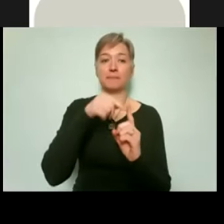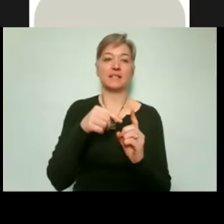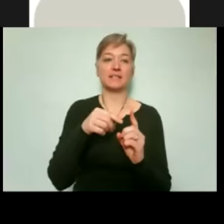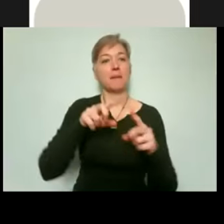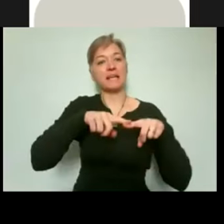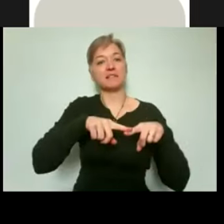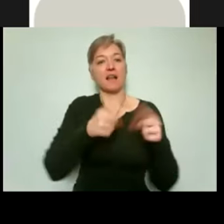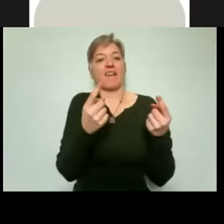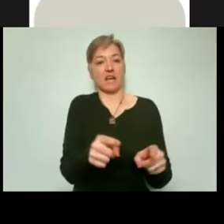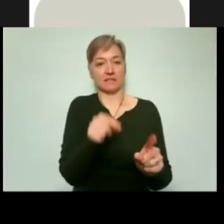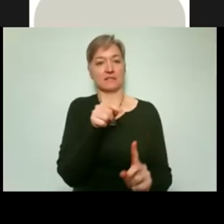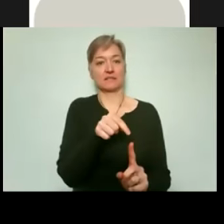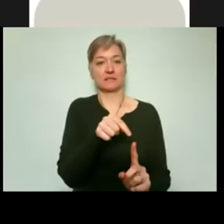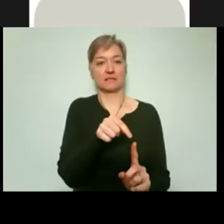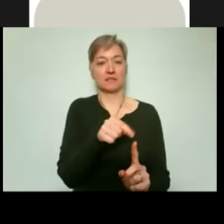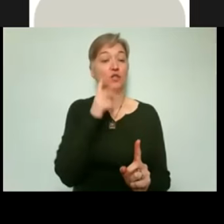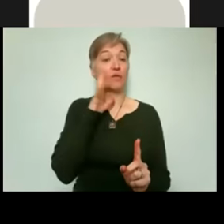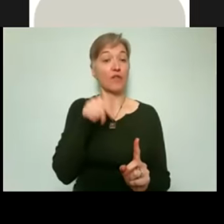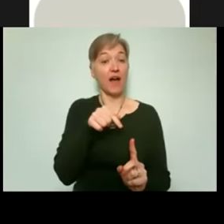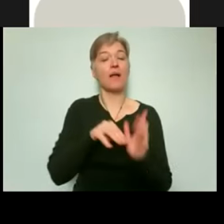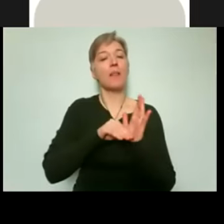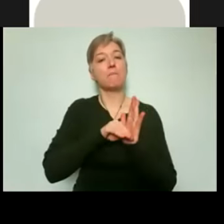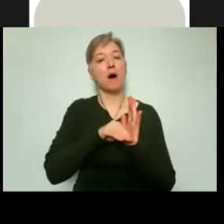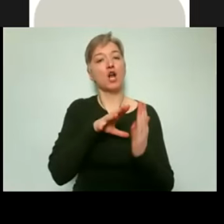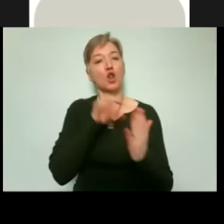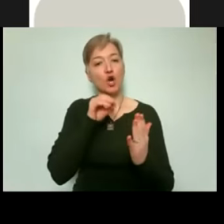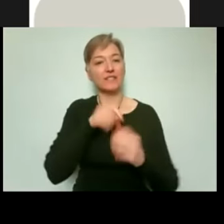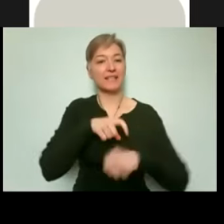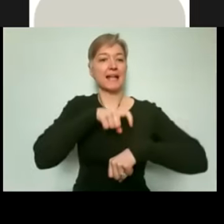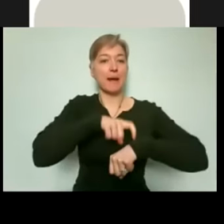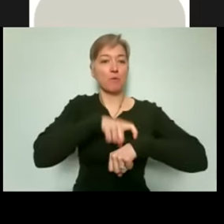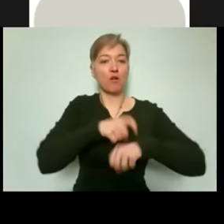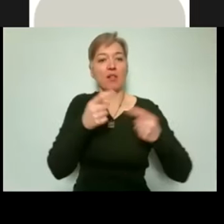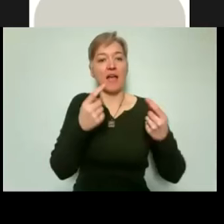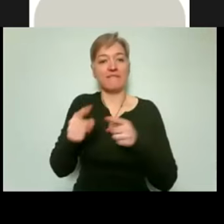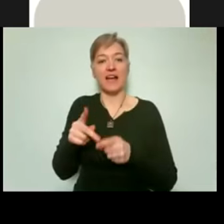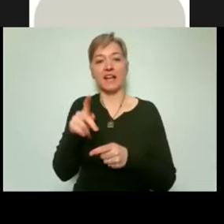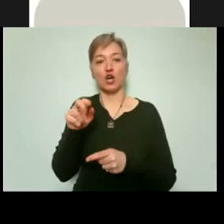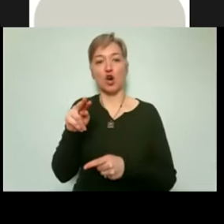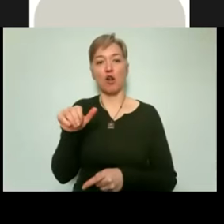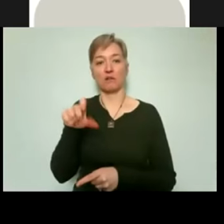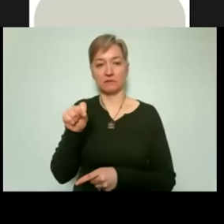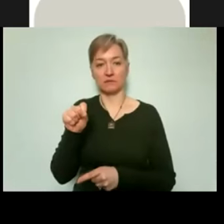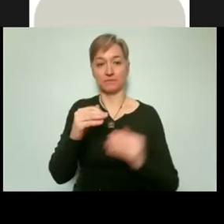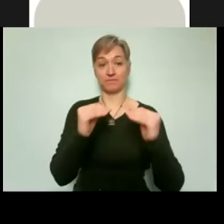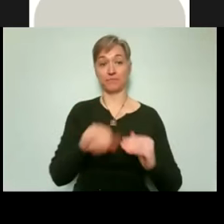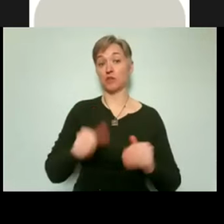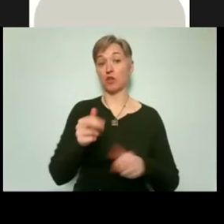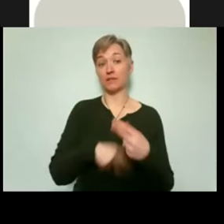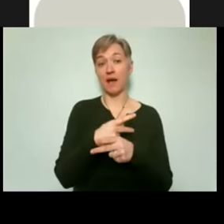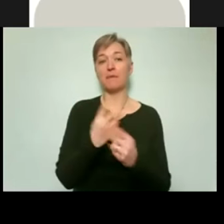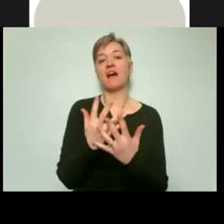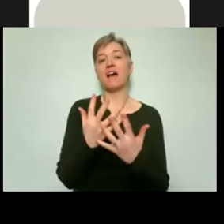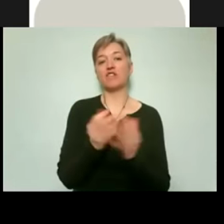event-based. For these, the model learns what we call temporal event kernels. And the other kind of regressor are what we call